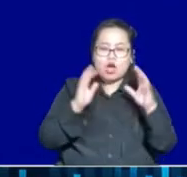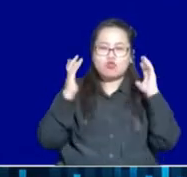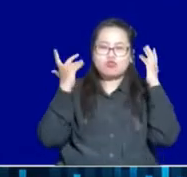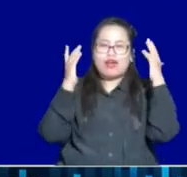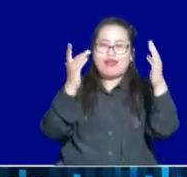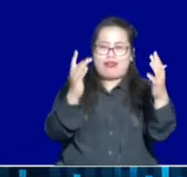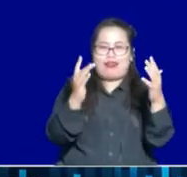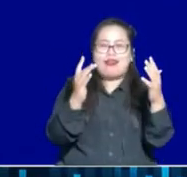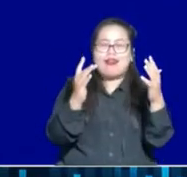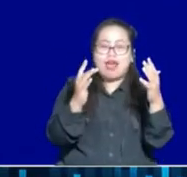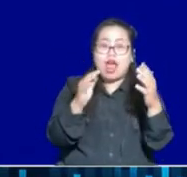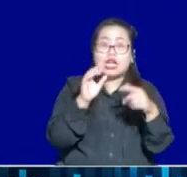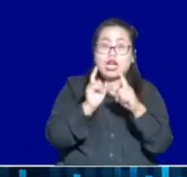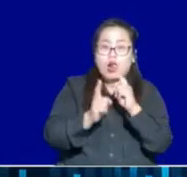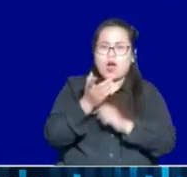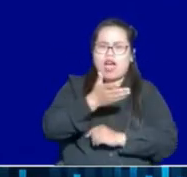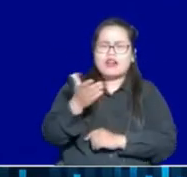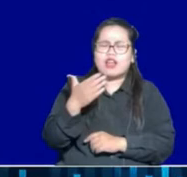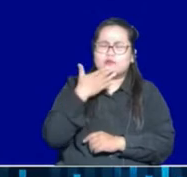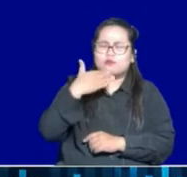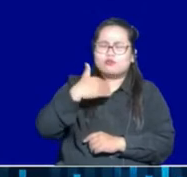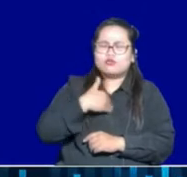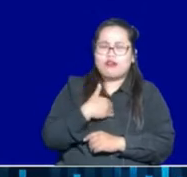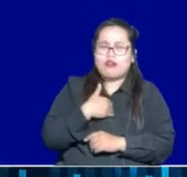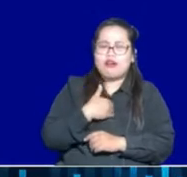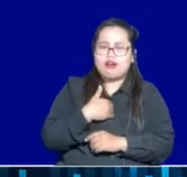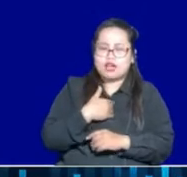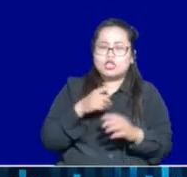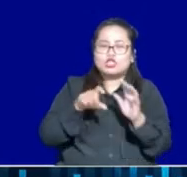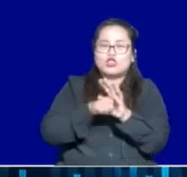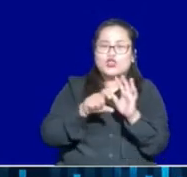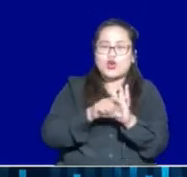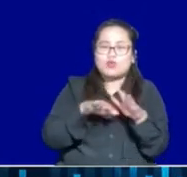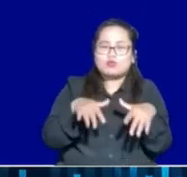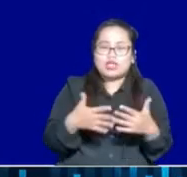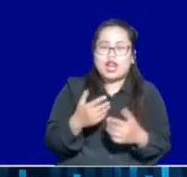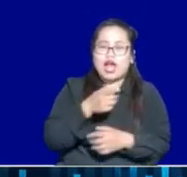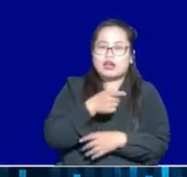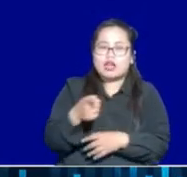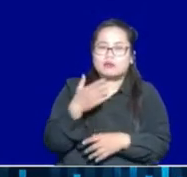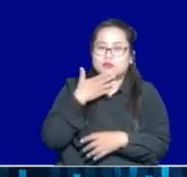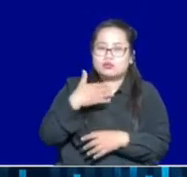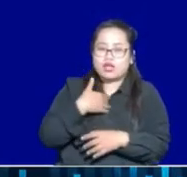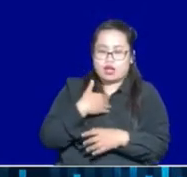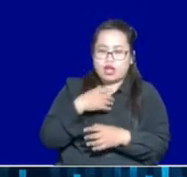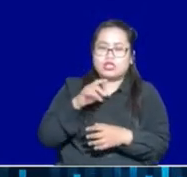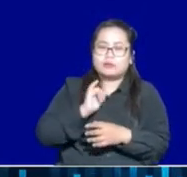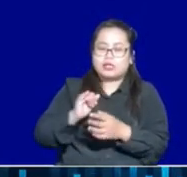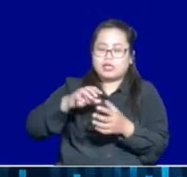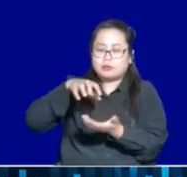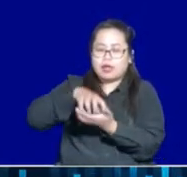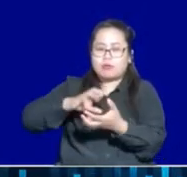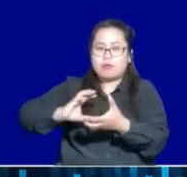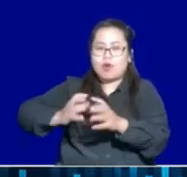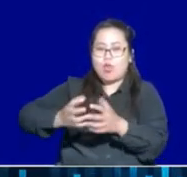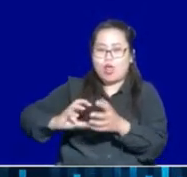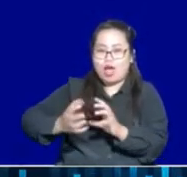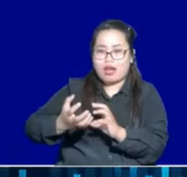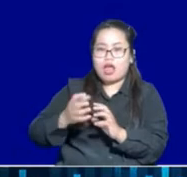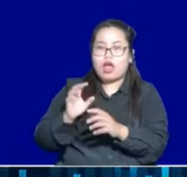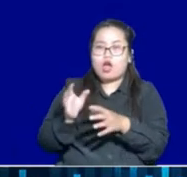have garments. Here in brown, you have agro-processing. Here in red, you have construction materials. This is